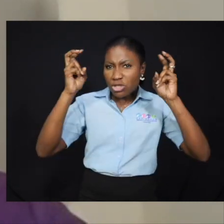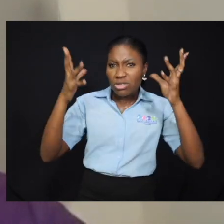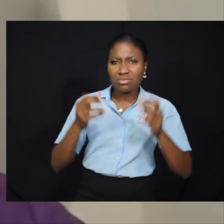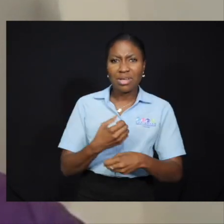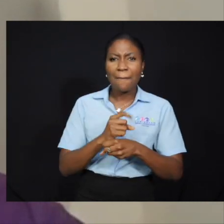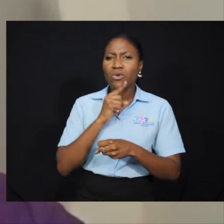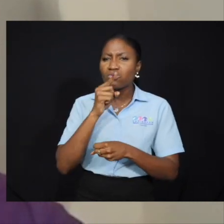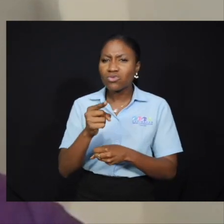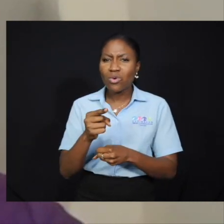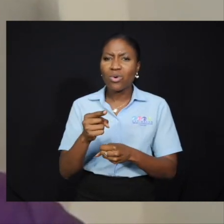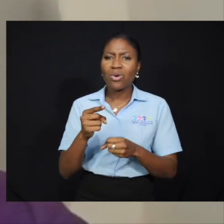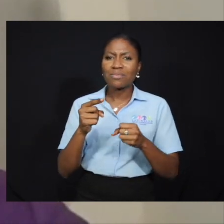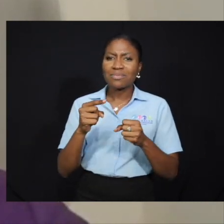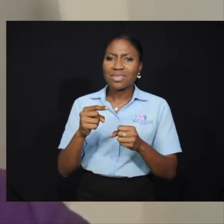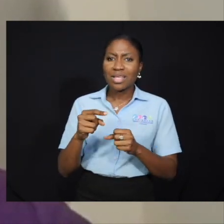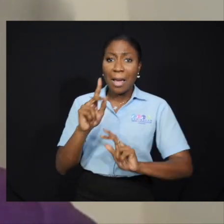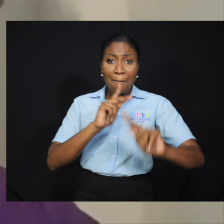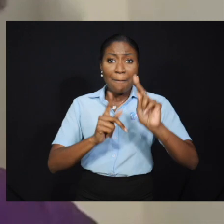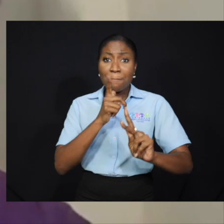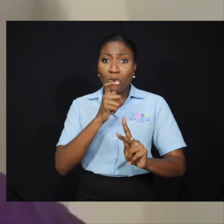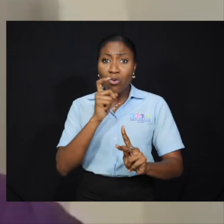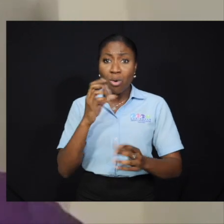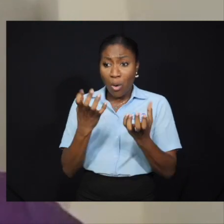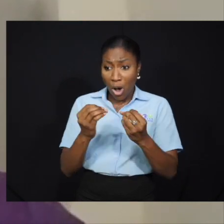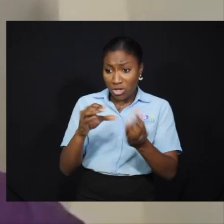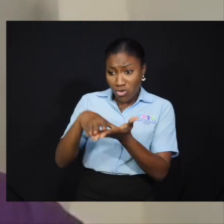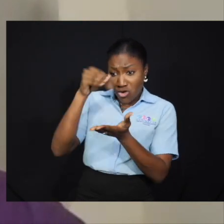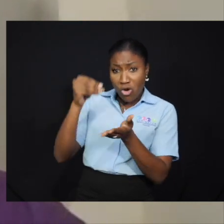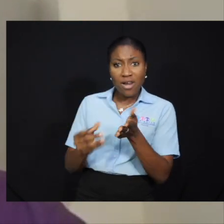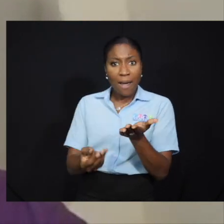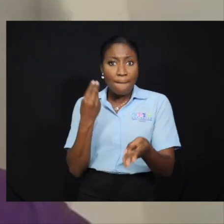We ensure that we connect them with financial literacy,